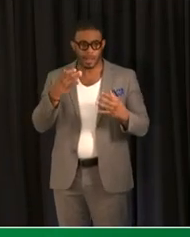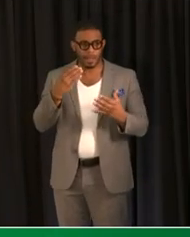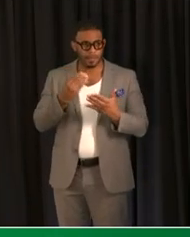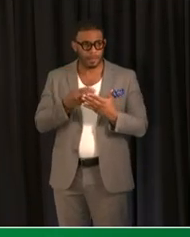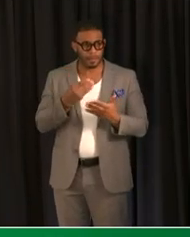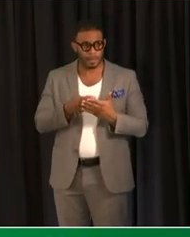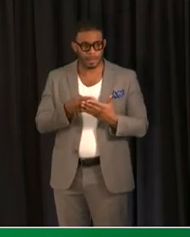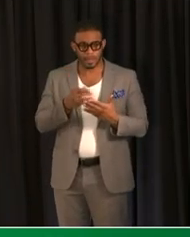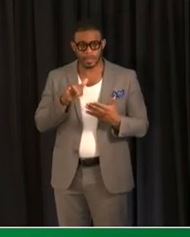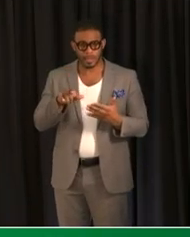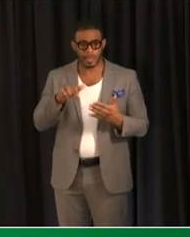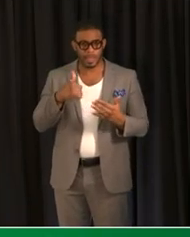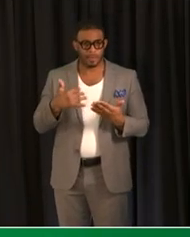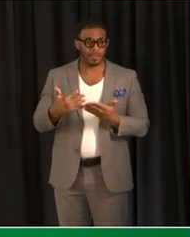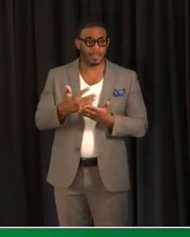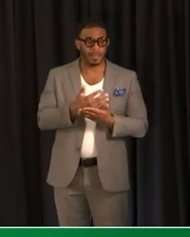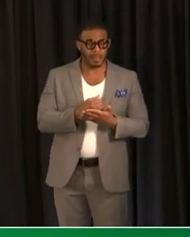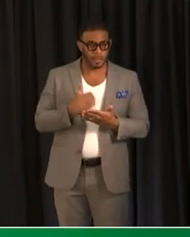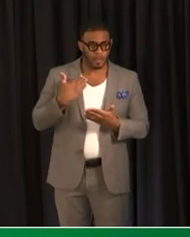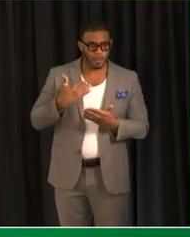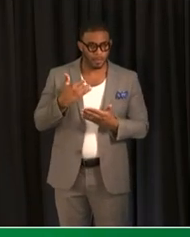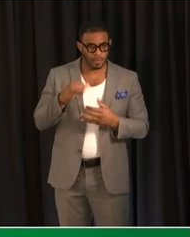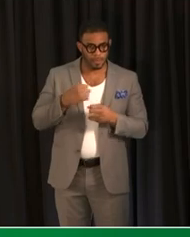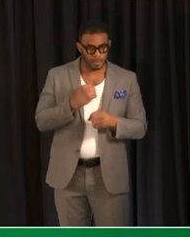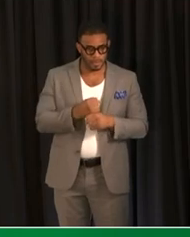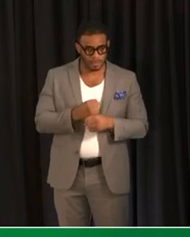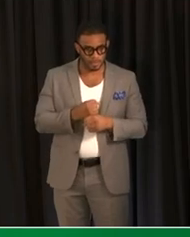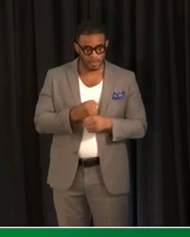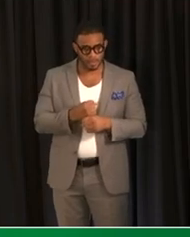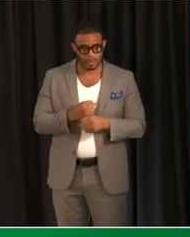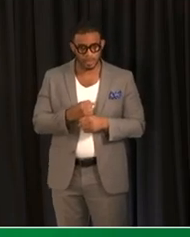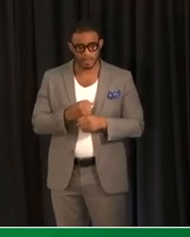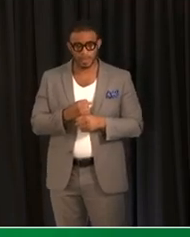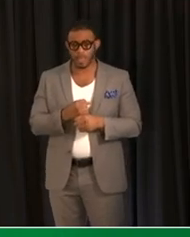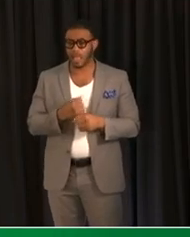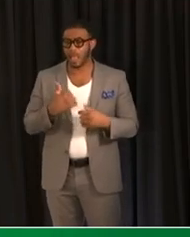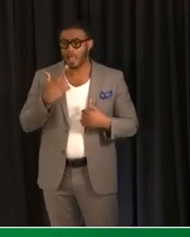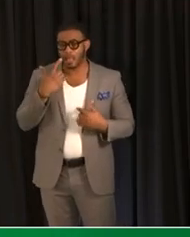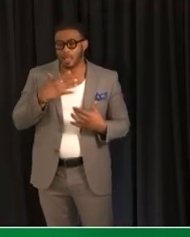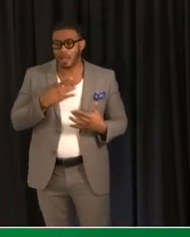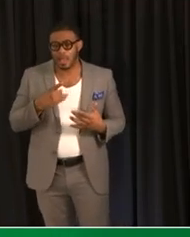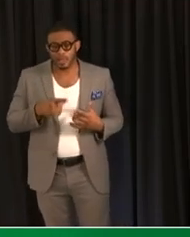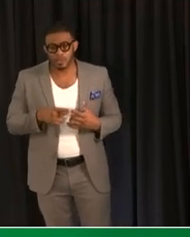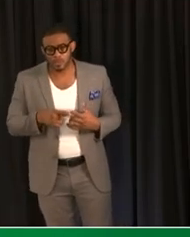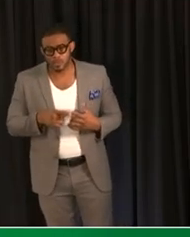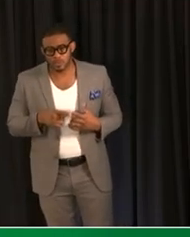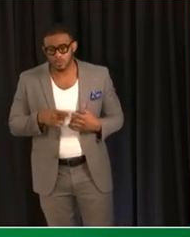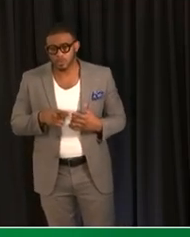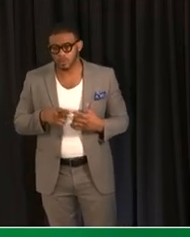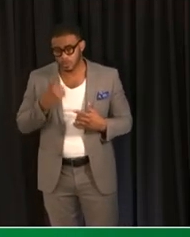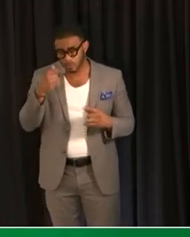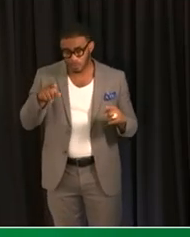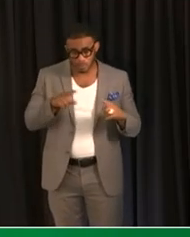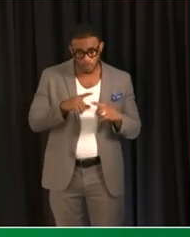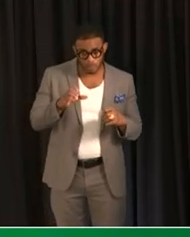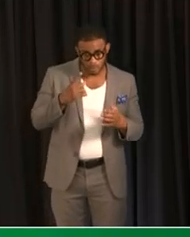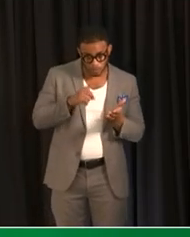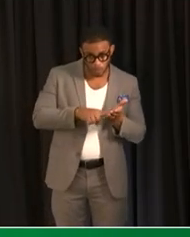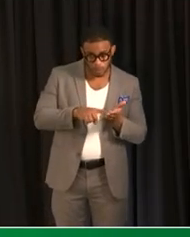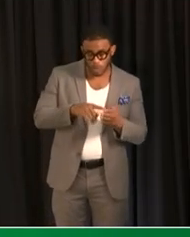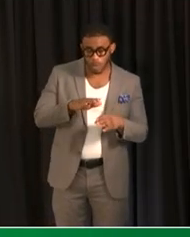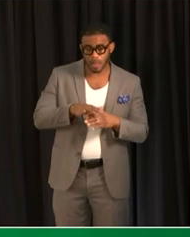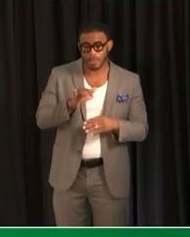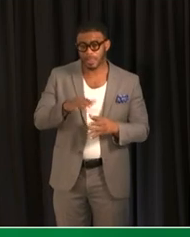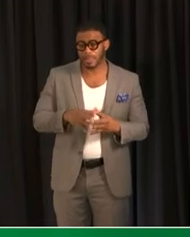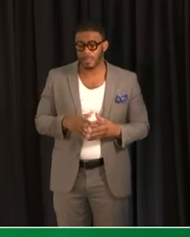of a lot of the money that they have collected over these years. And I would just like to, for you all to do